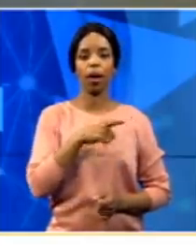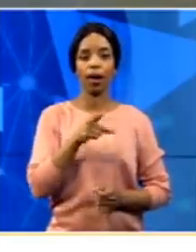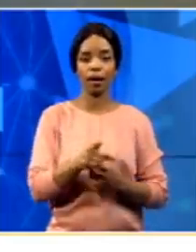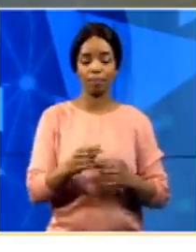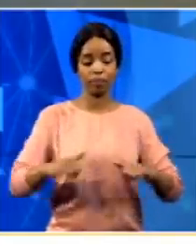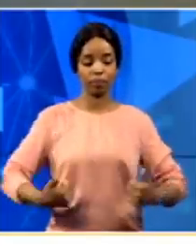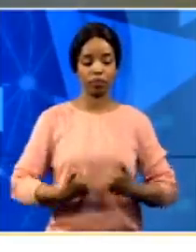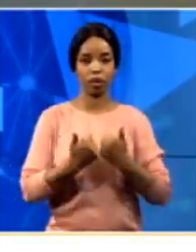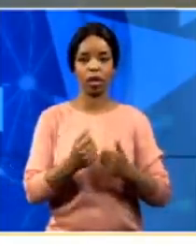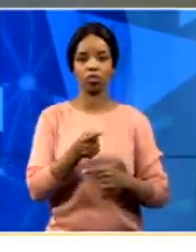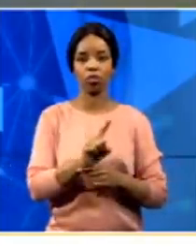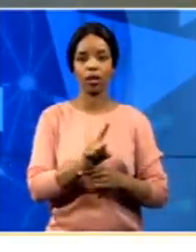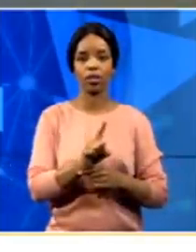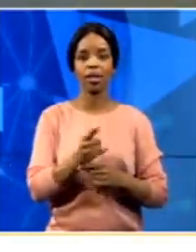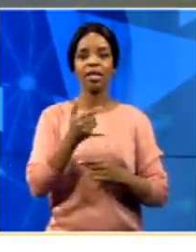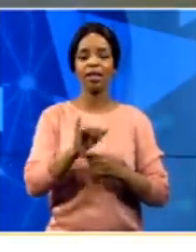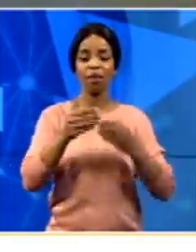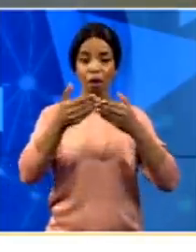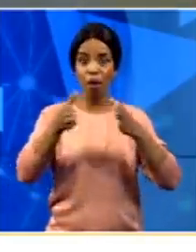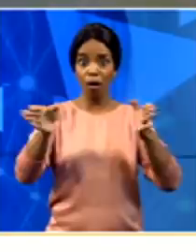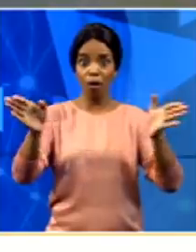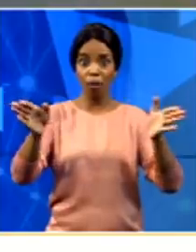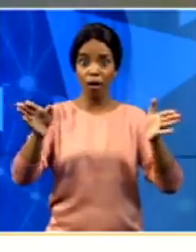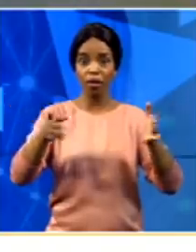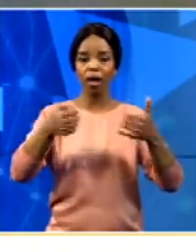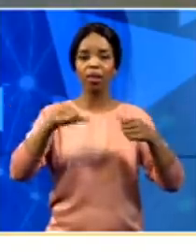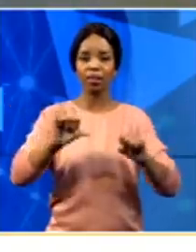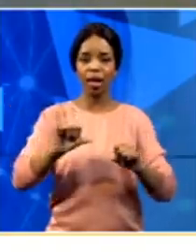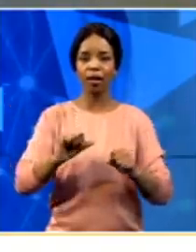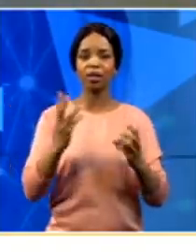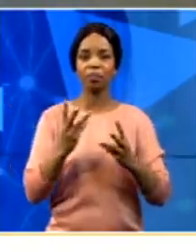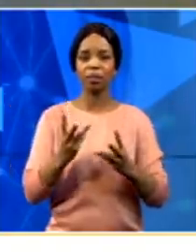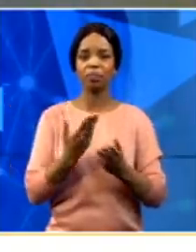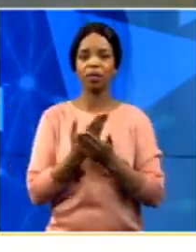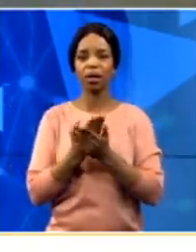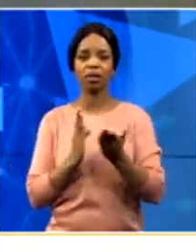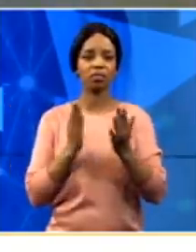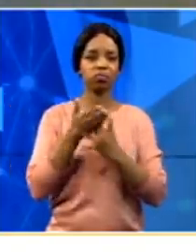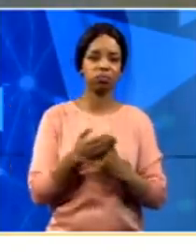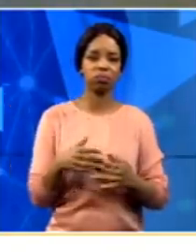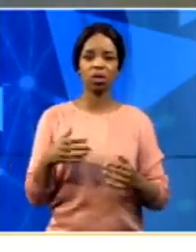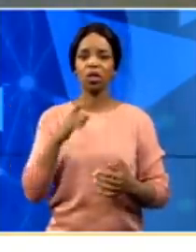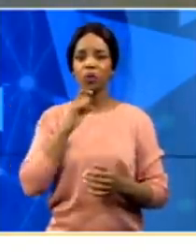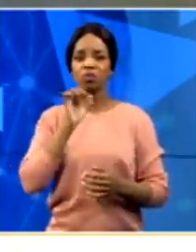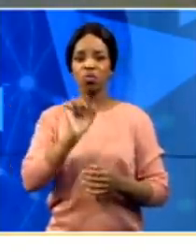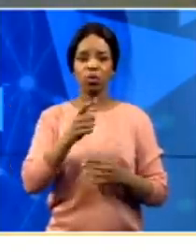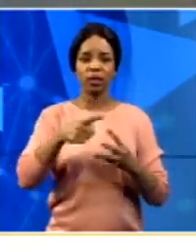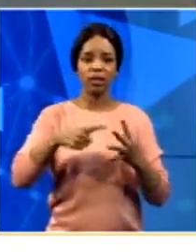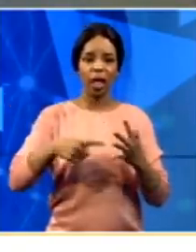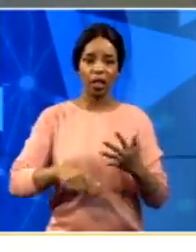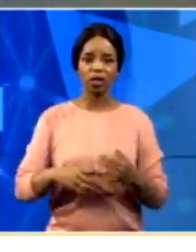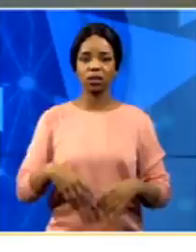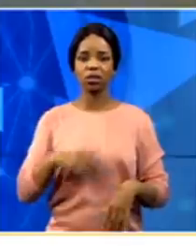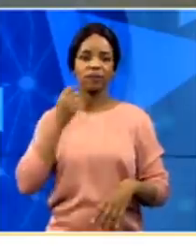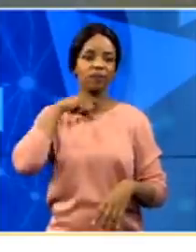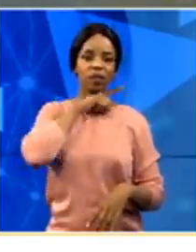open, that you can just go into the platform without registering as a user. People who could fraudulently register claim, use your details. Okay. And that's also